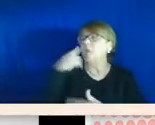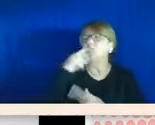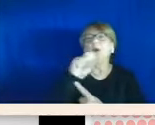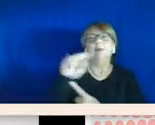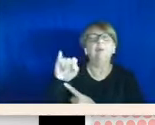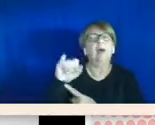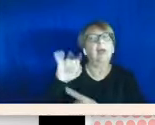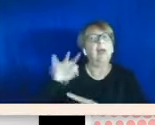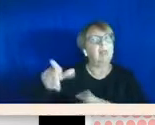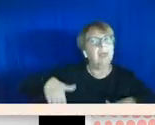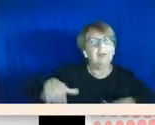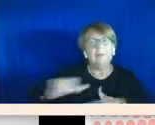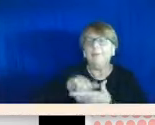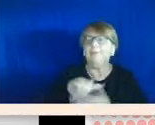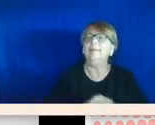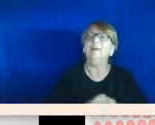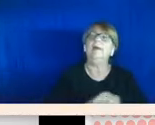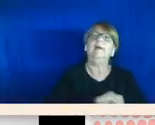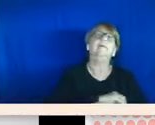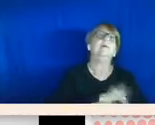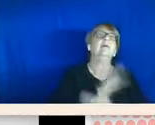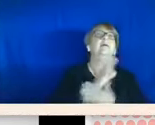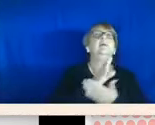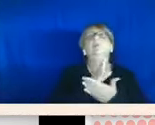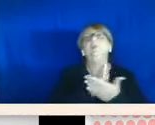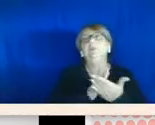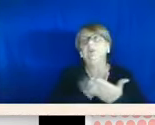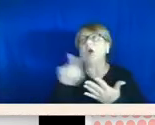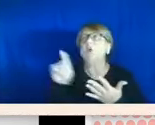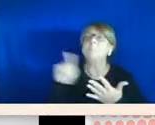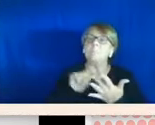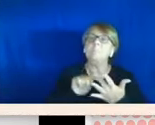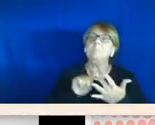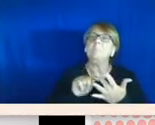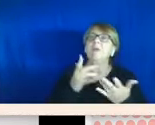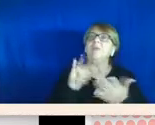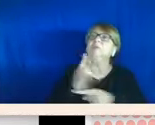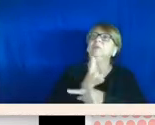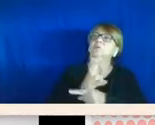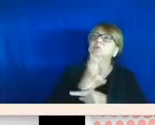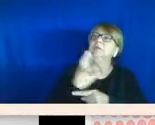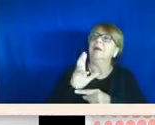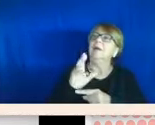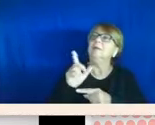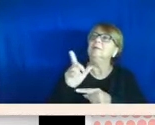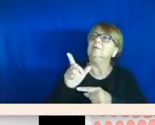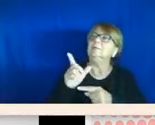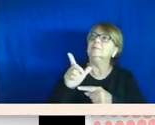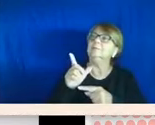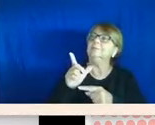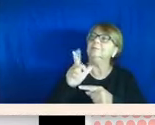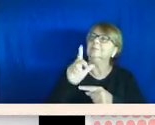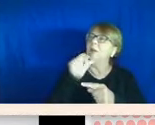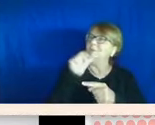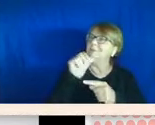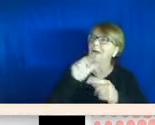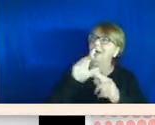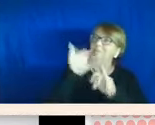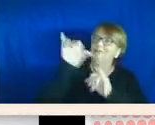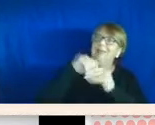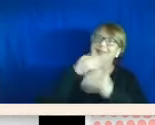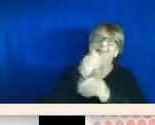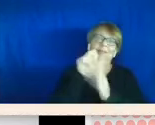that. In some cases, this is being used as a step down from the state hospitals. In other cases, they're trying